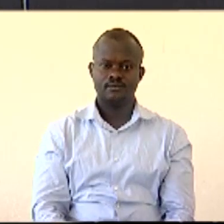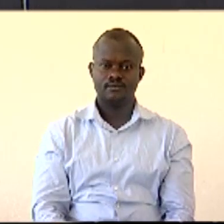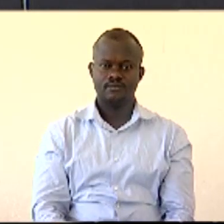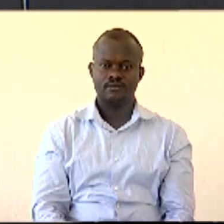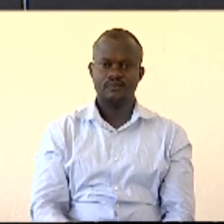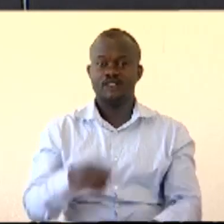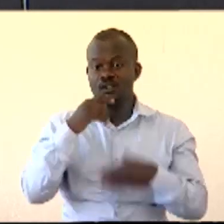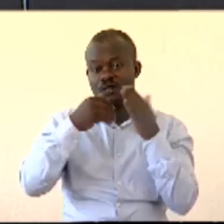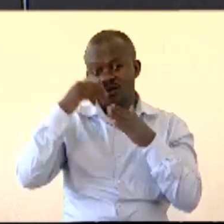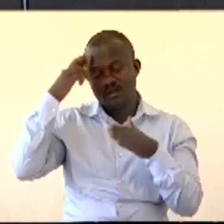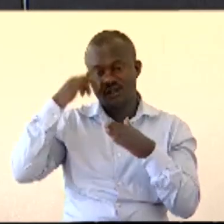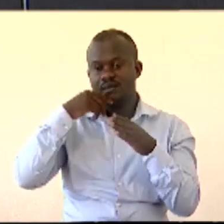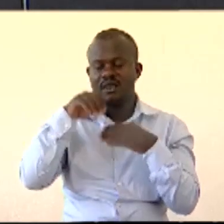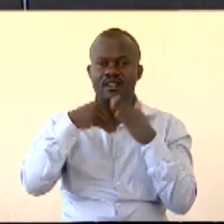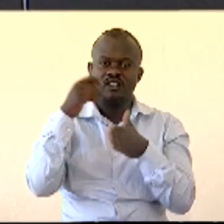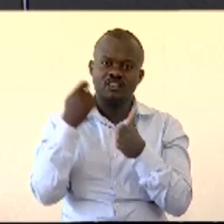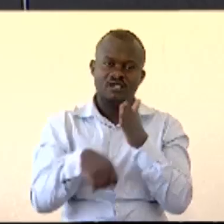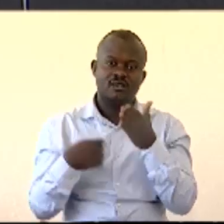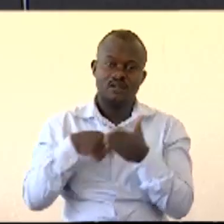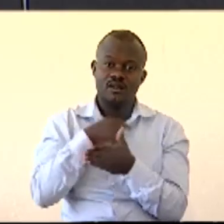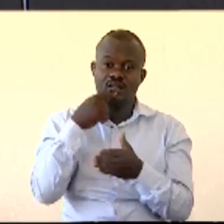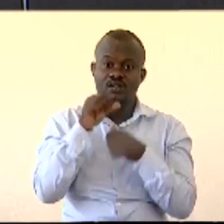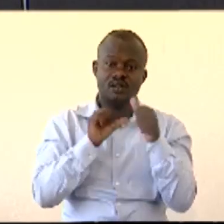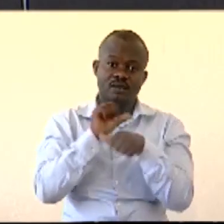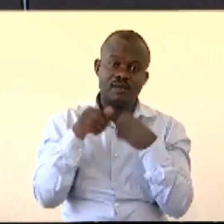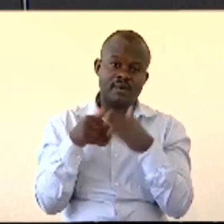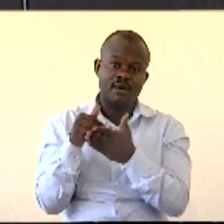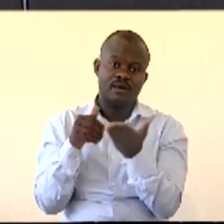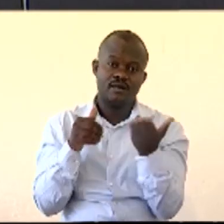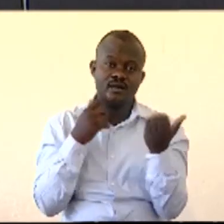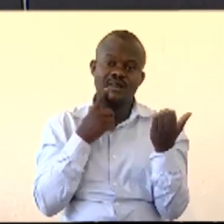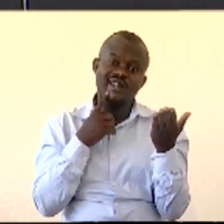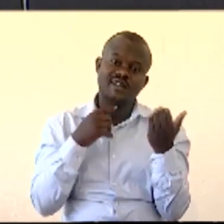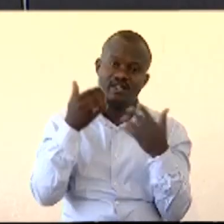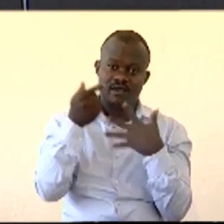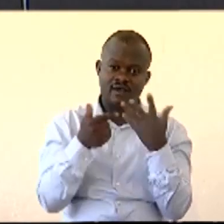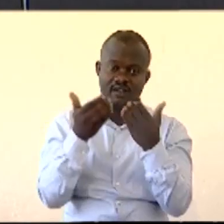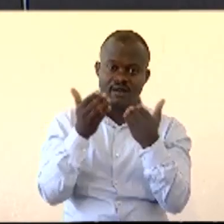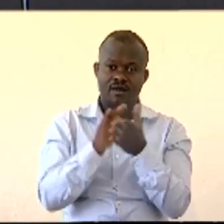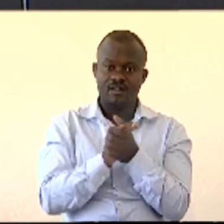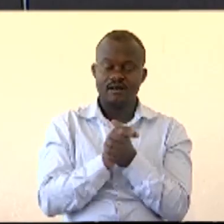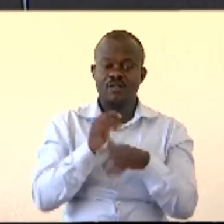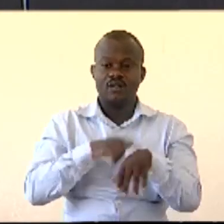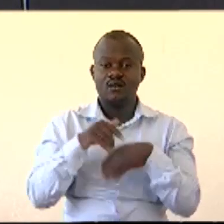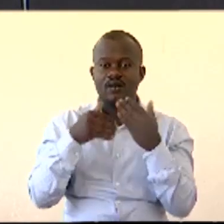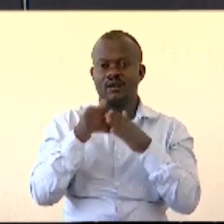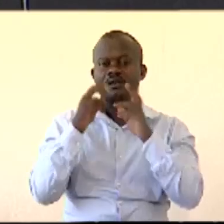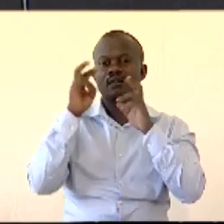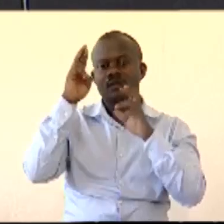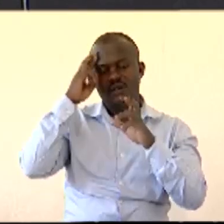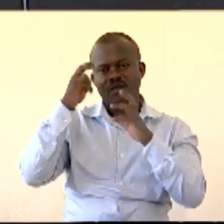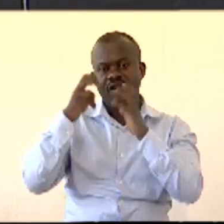So remember the charges, that when we talk about the charges here, when we refer to the charges